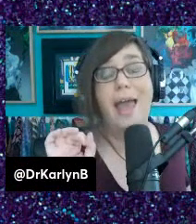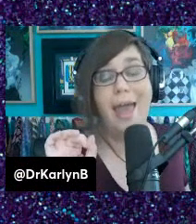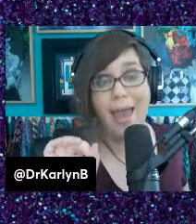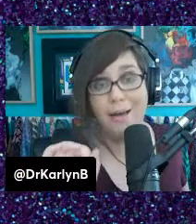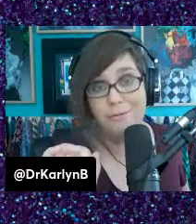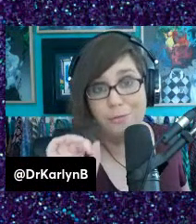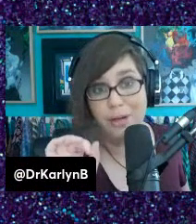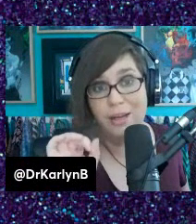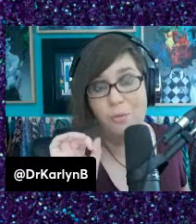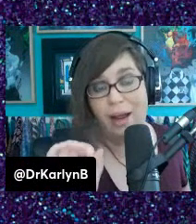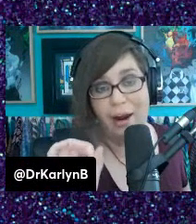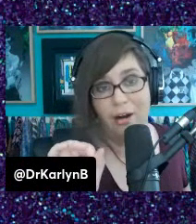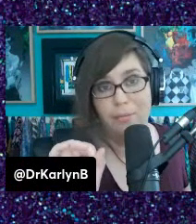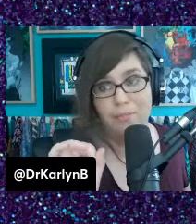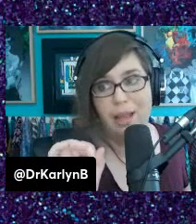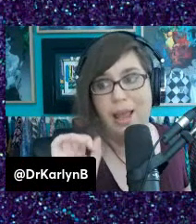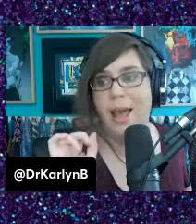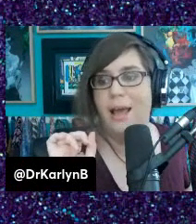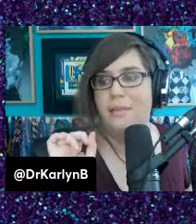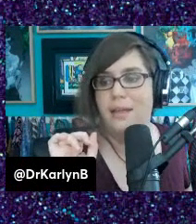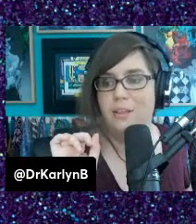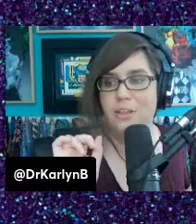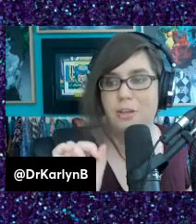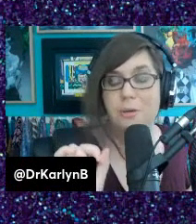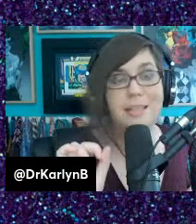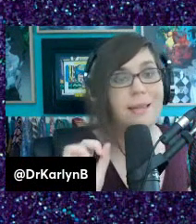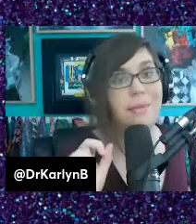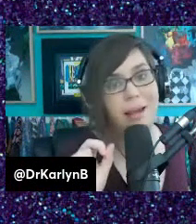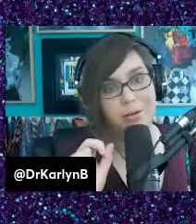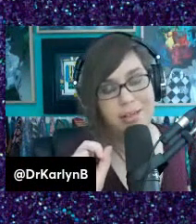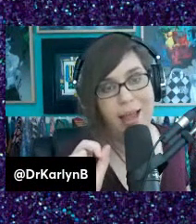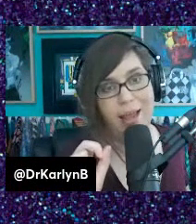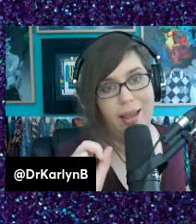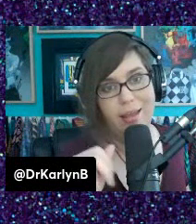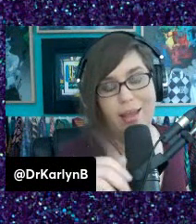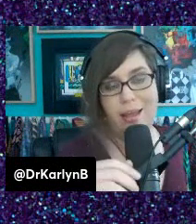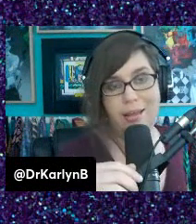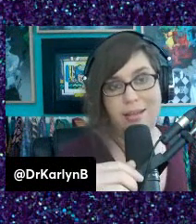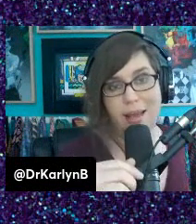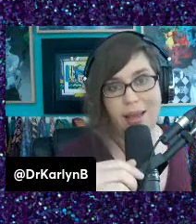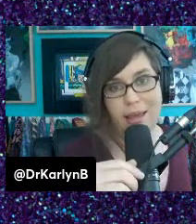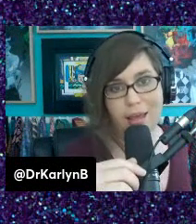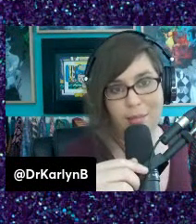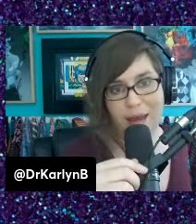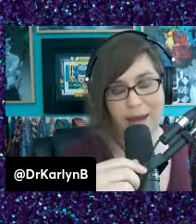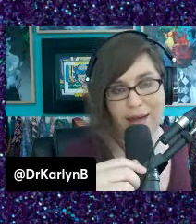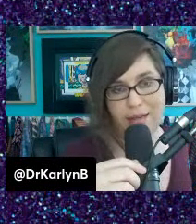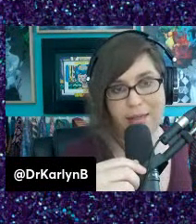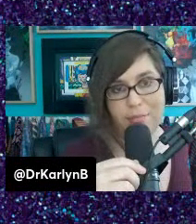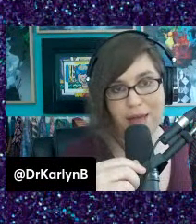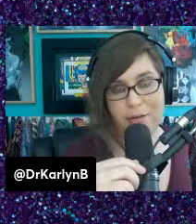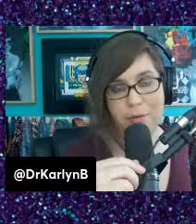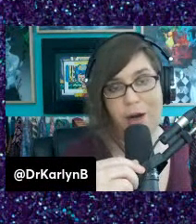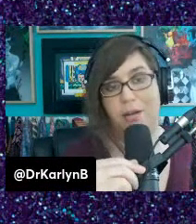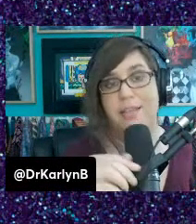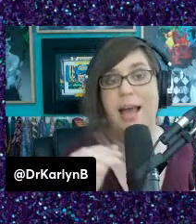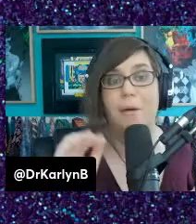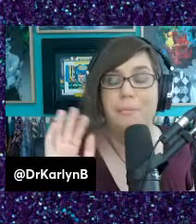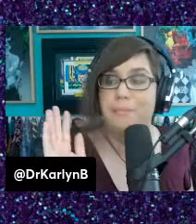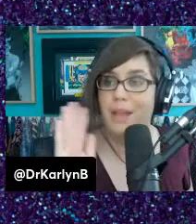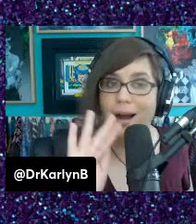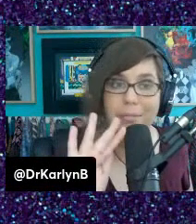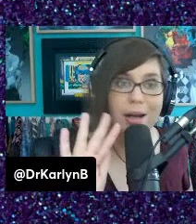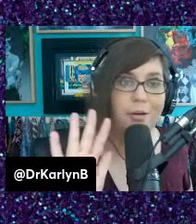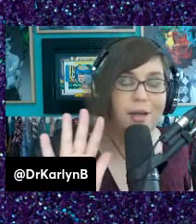canceled everywhere, and the excuse that they are saying is he made anti Semitic remarks.